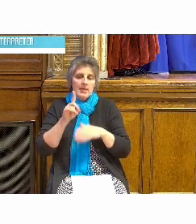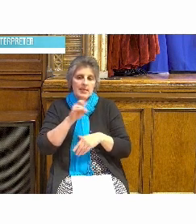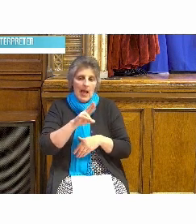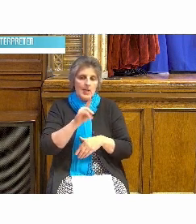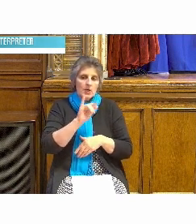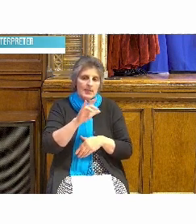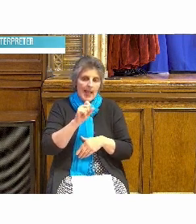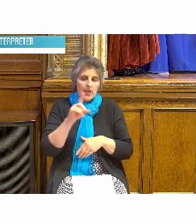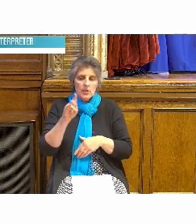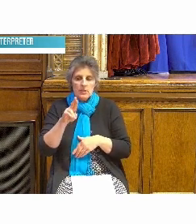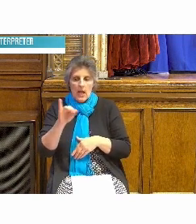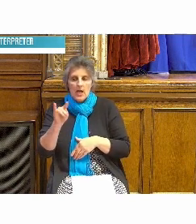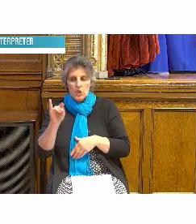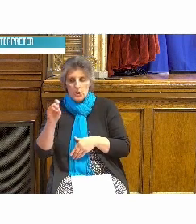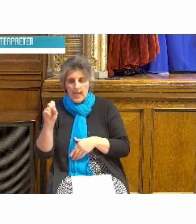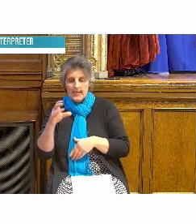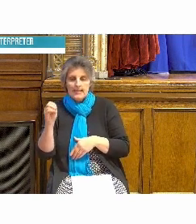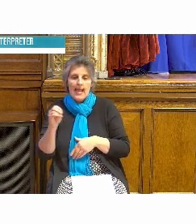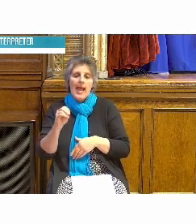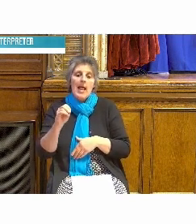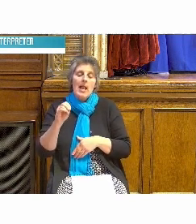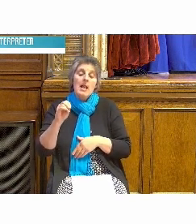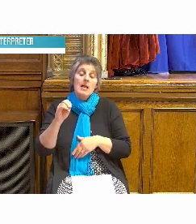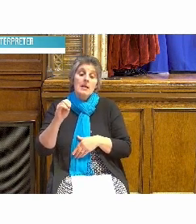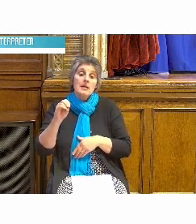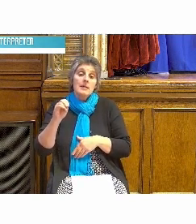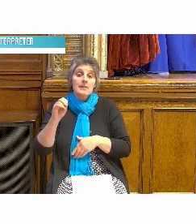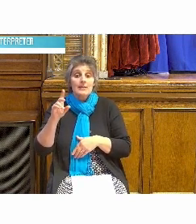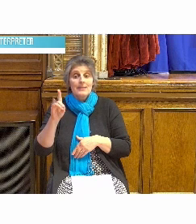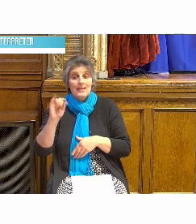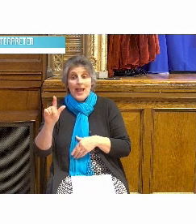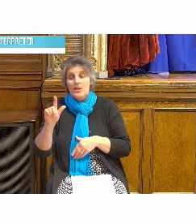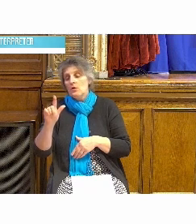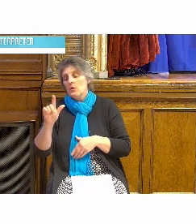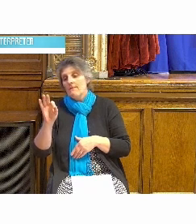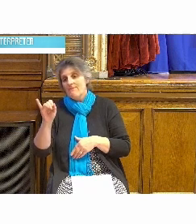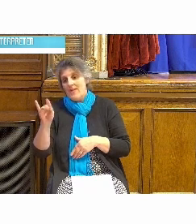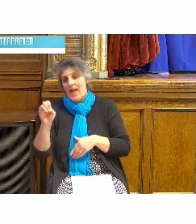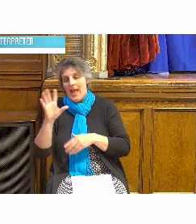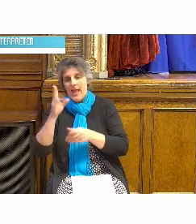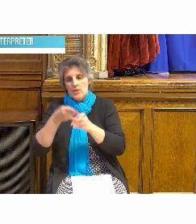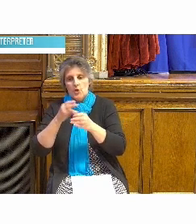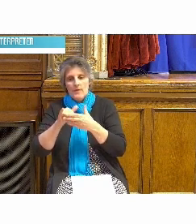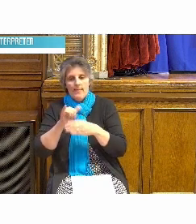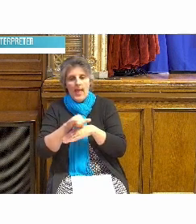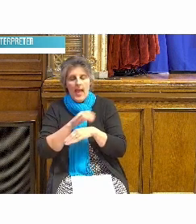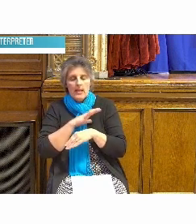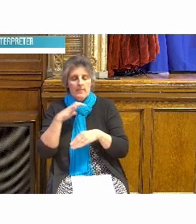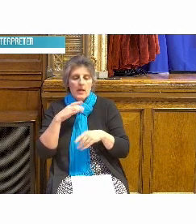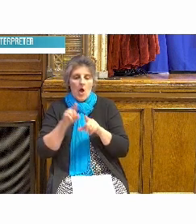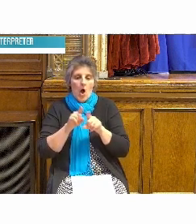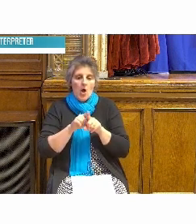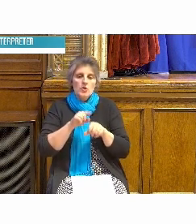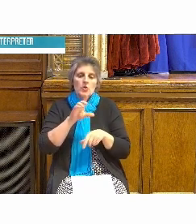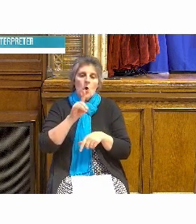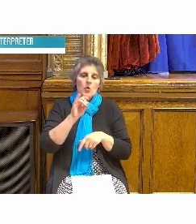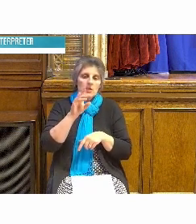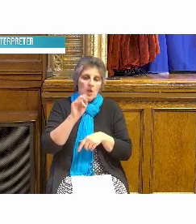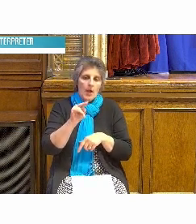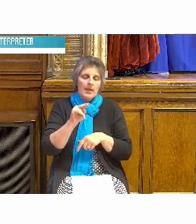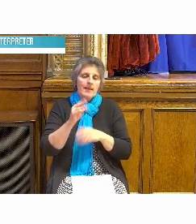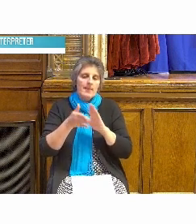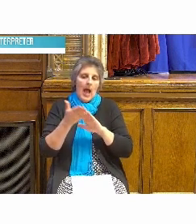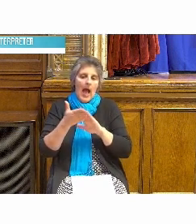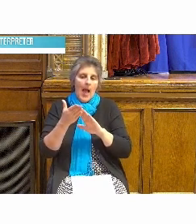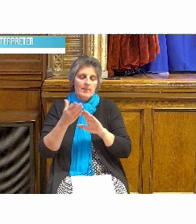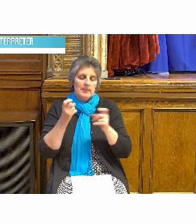Dr. Jenkins and Laurie Daniel Favor served on that subcommittee, along with Pierre Duncan, our operations manager,